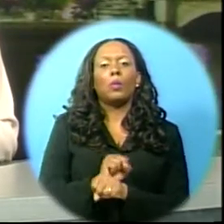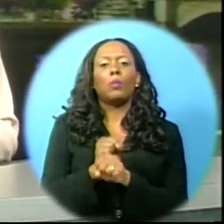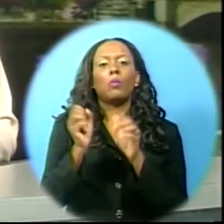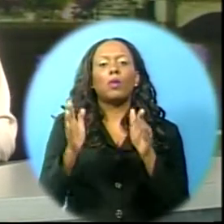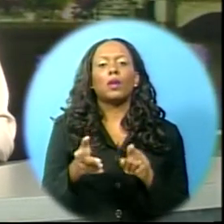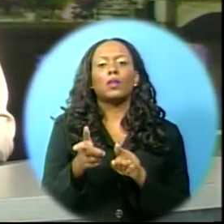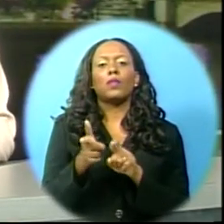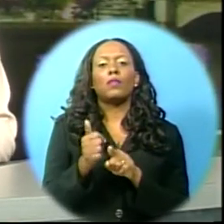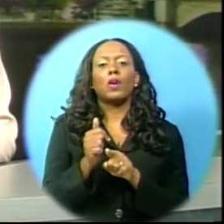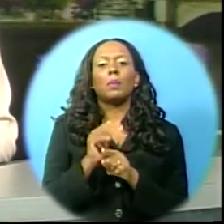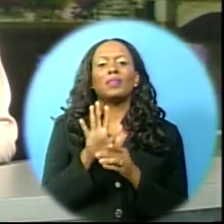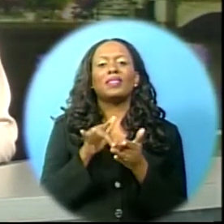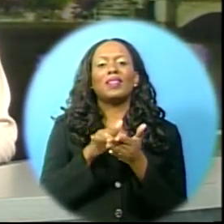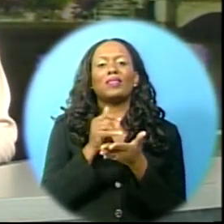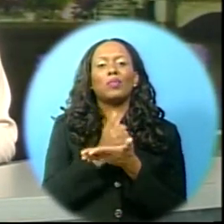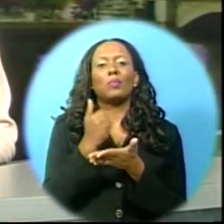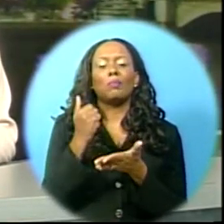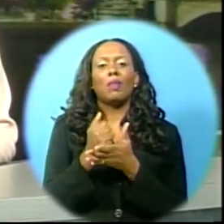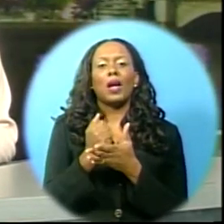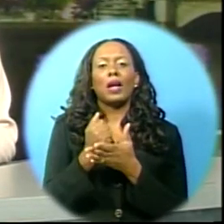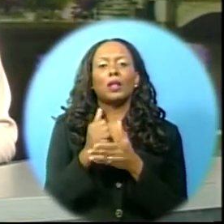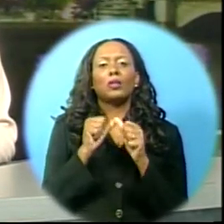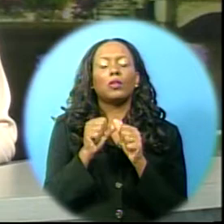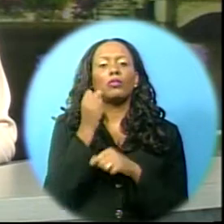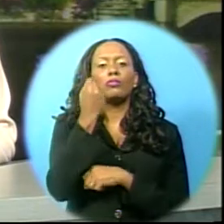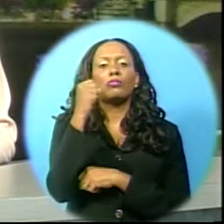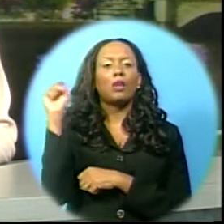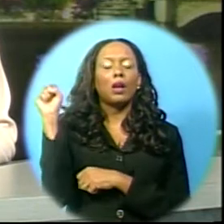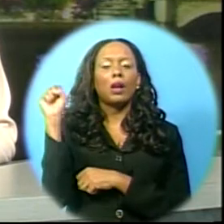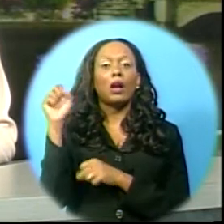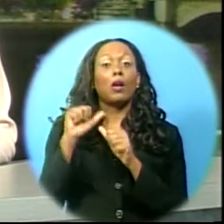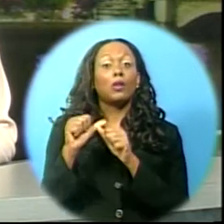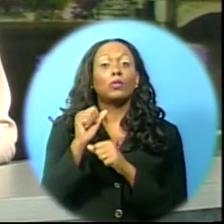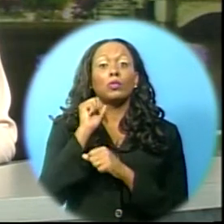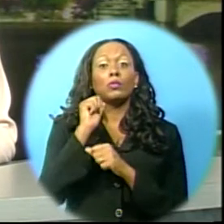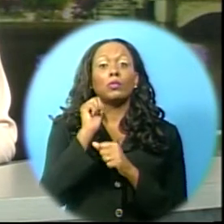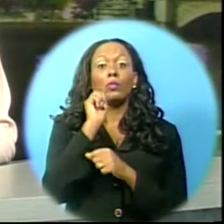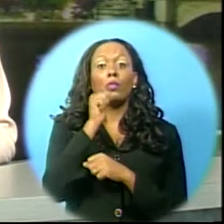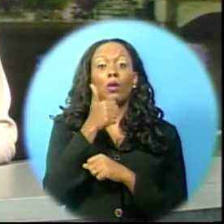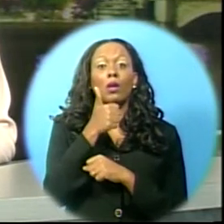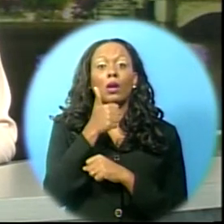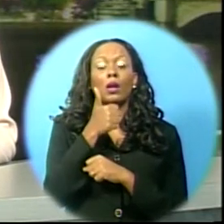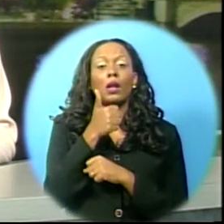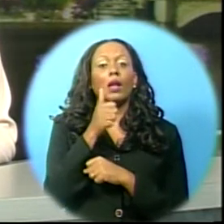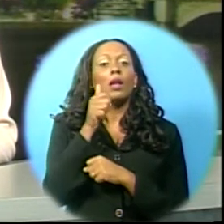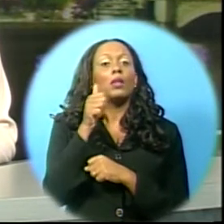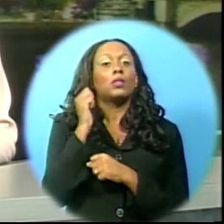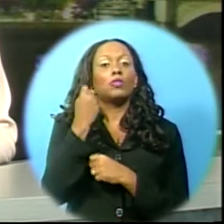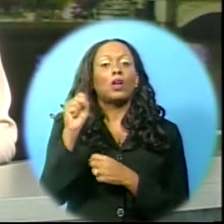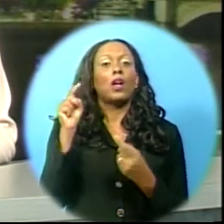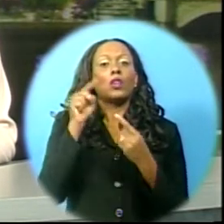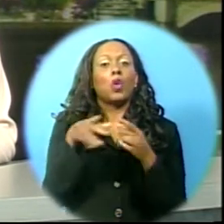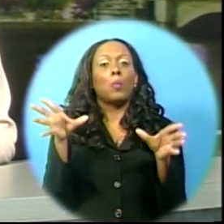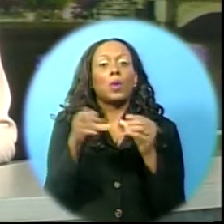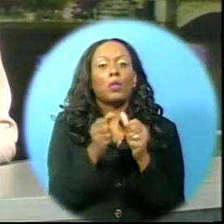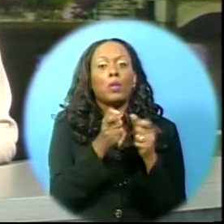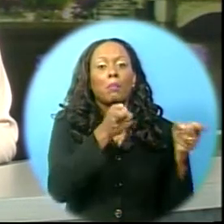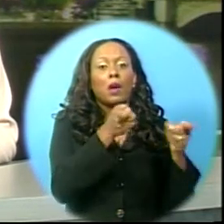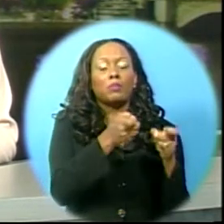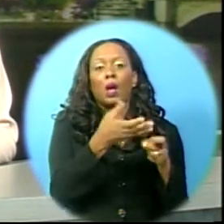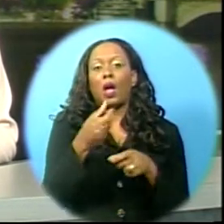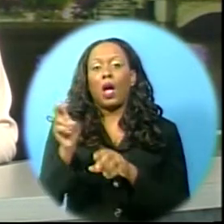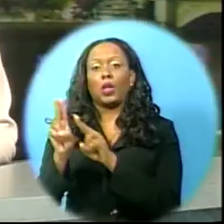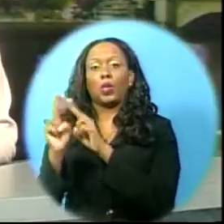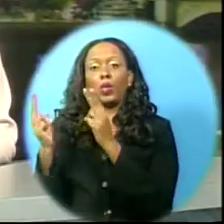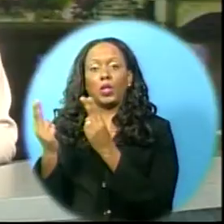Striking employees of the Central Bank of Barbados will remain off the job until a meeting is held between management and the Barbados Workers' Union.